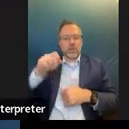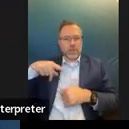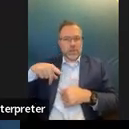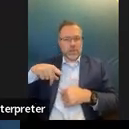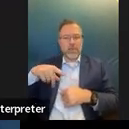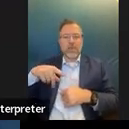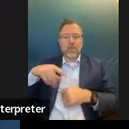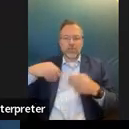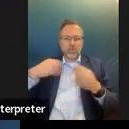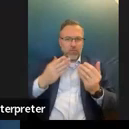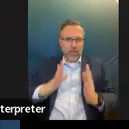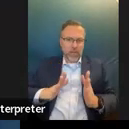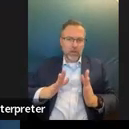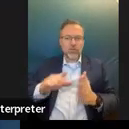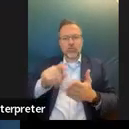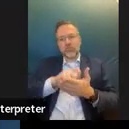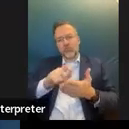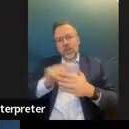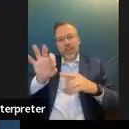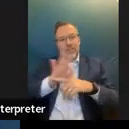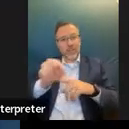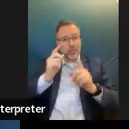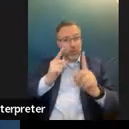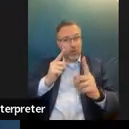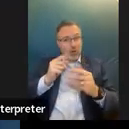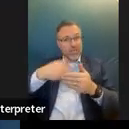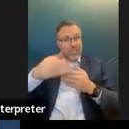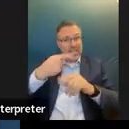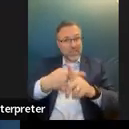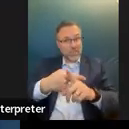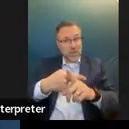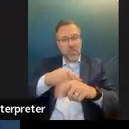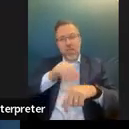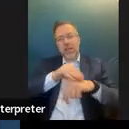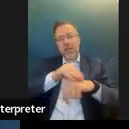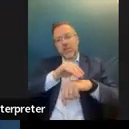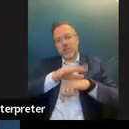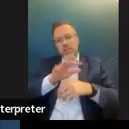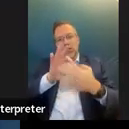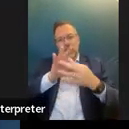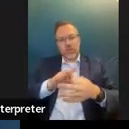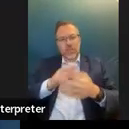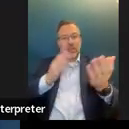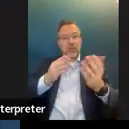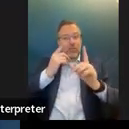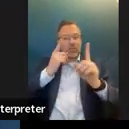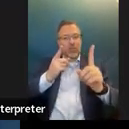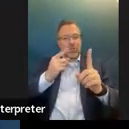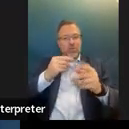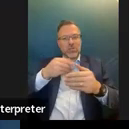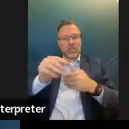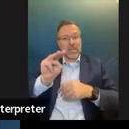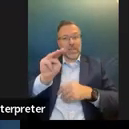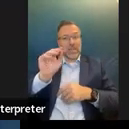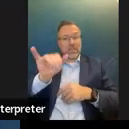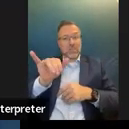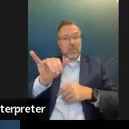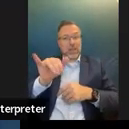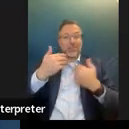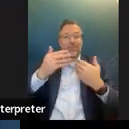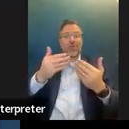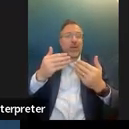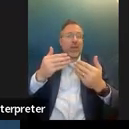functional goals next month and consultation and related service goals in May. So share them far and